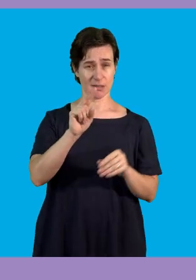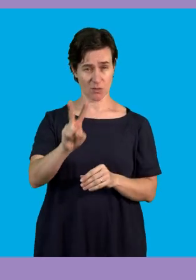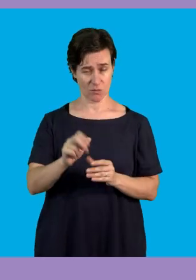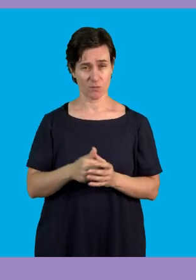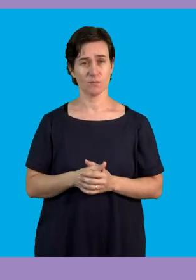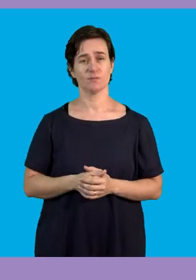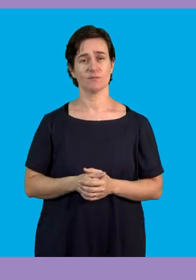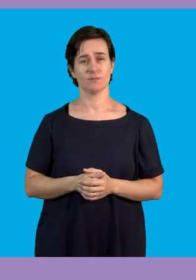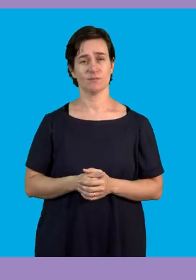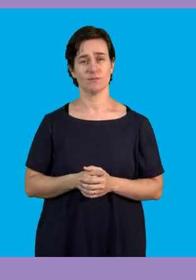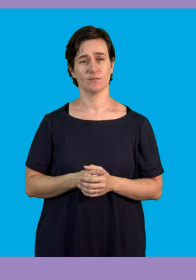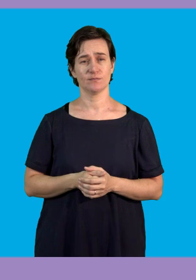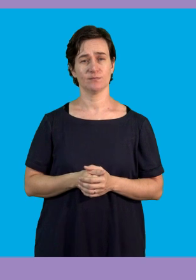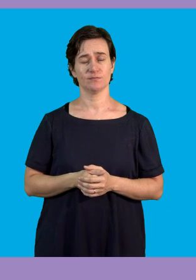162.